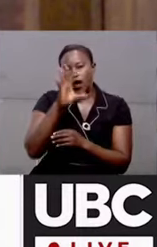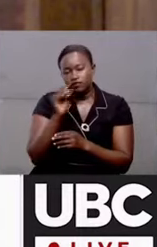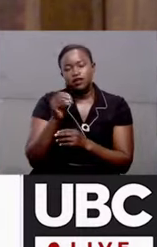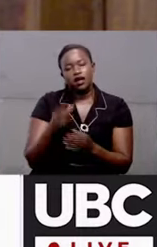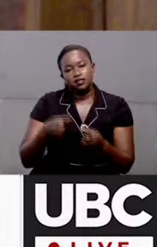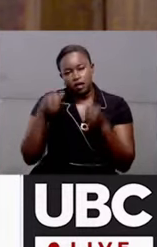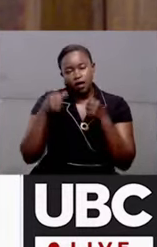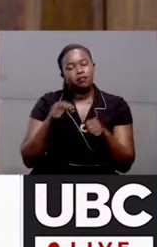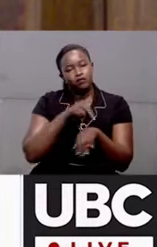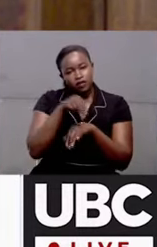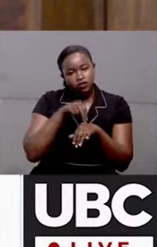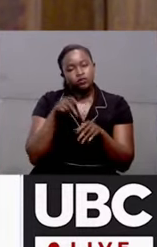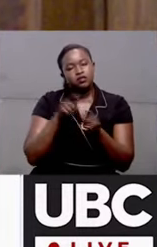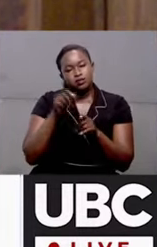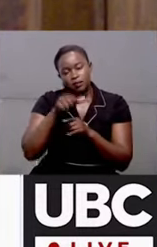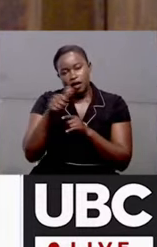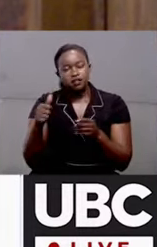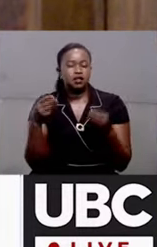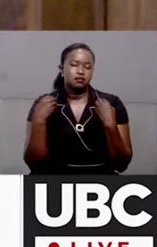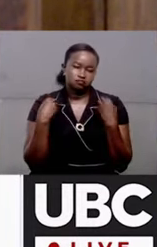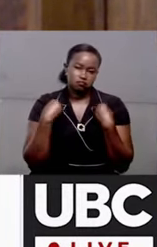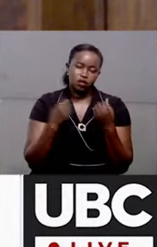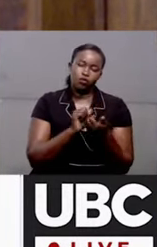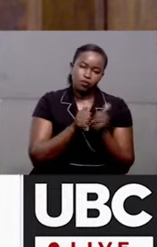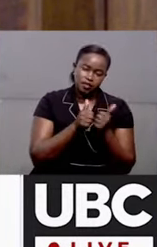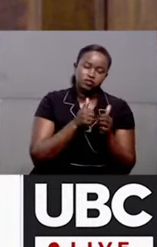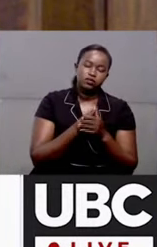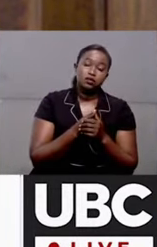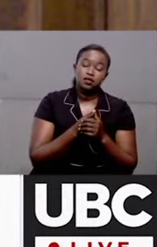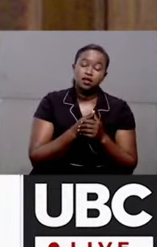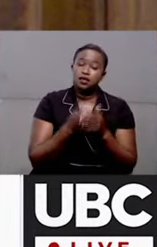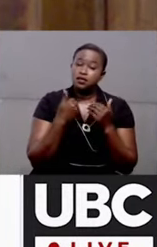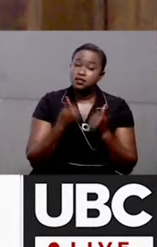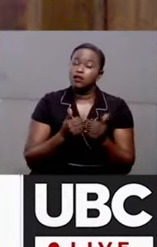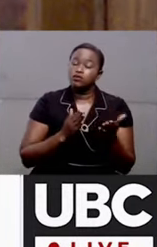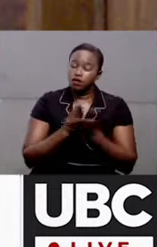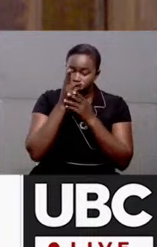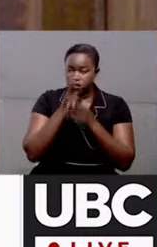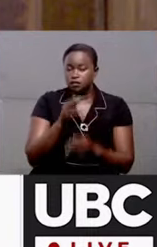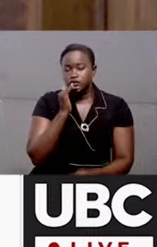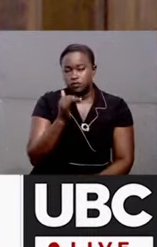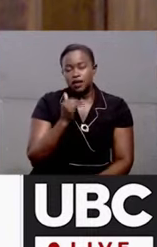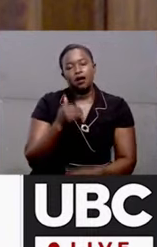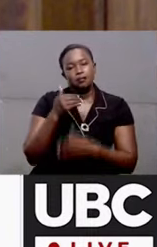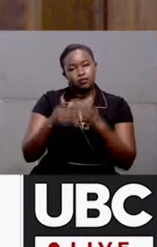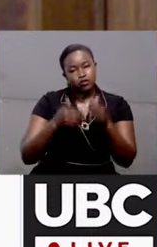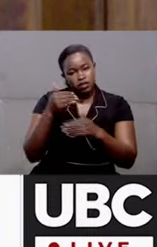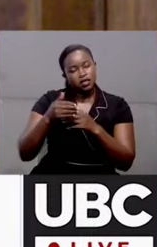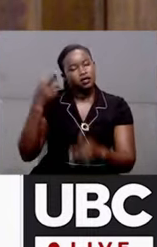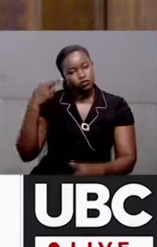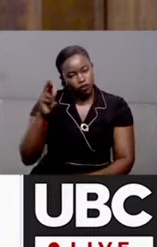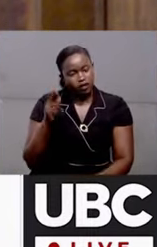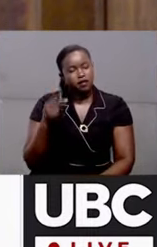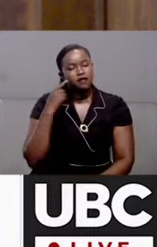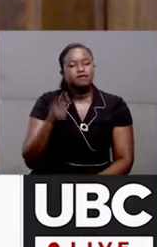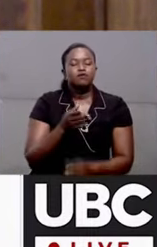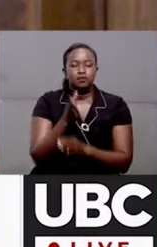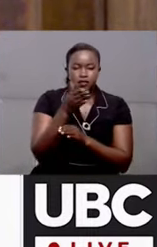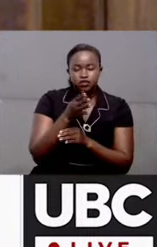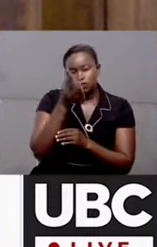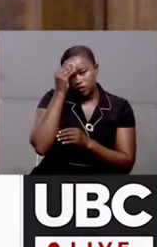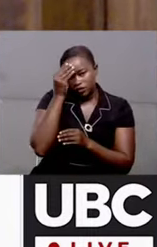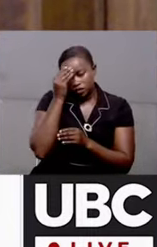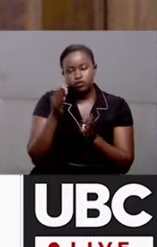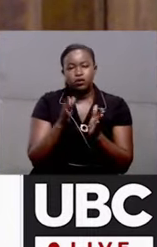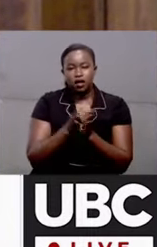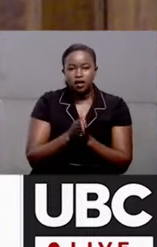other games. Right, Honorable Speaker, it would be procedurally correct for the Ministry of Education and the